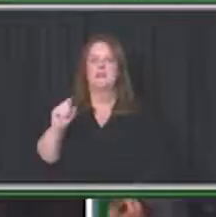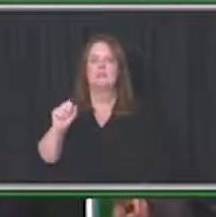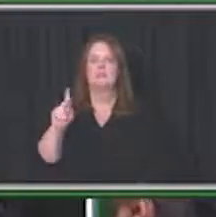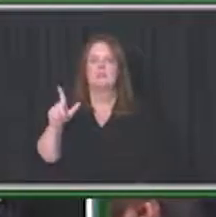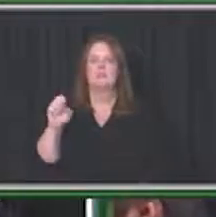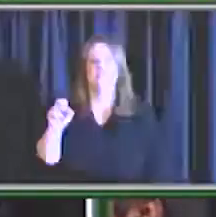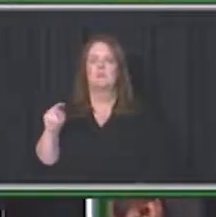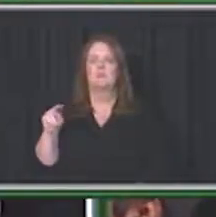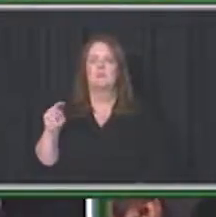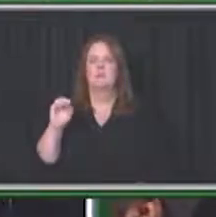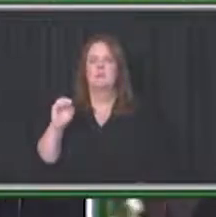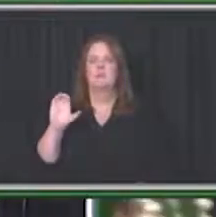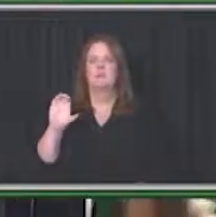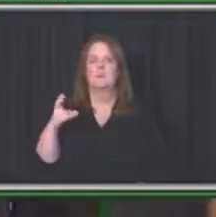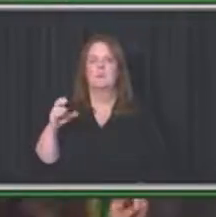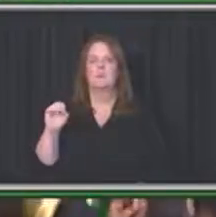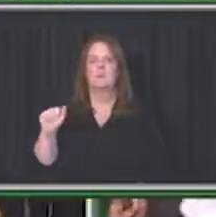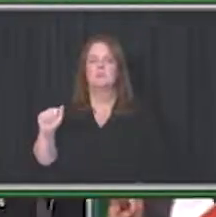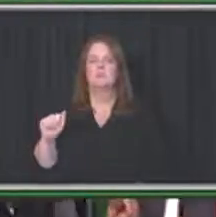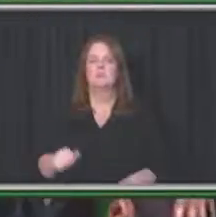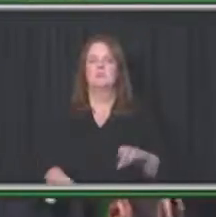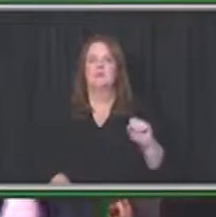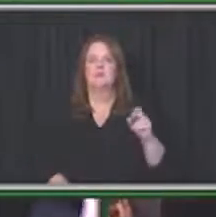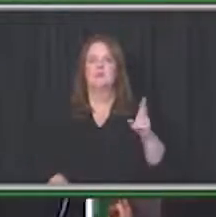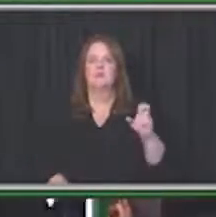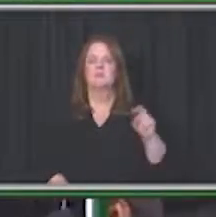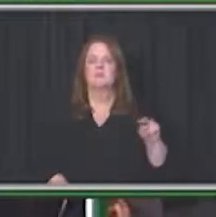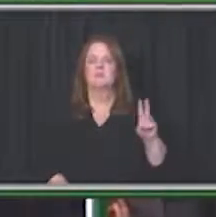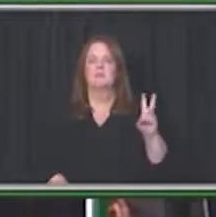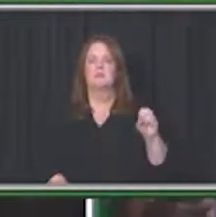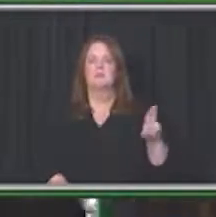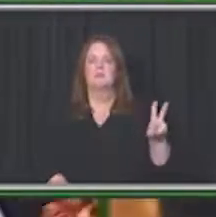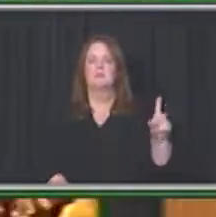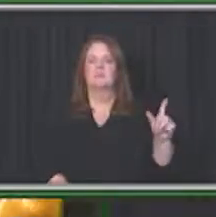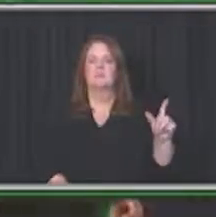Darlene Ochoa. Shaylon Kyle.